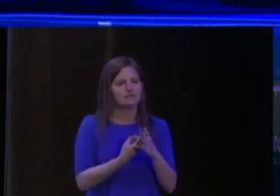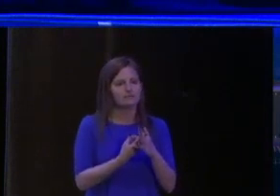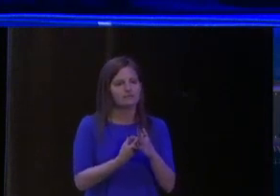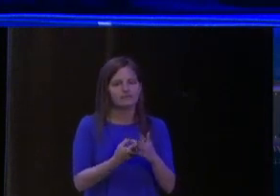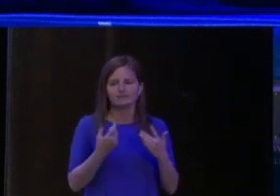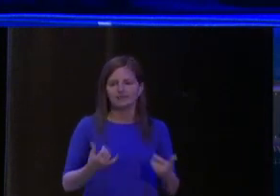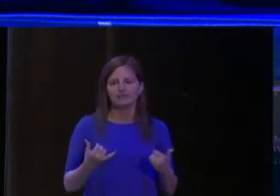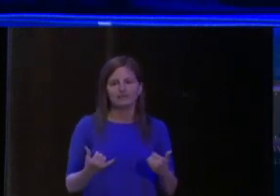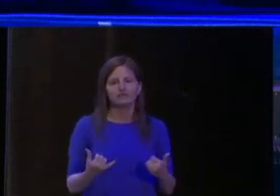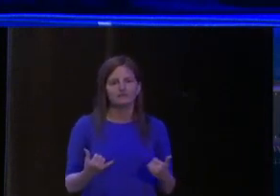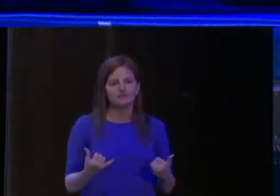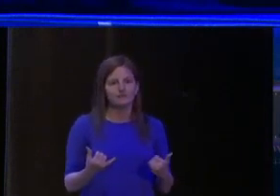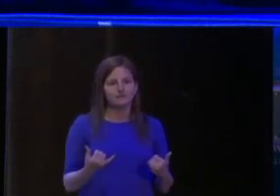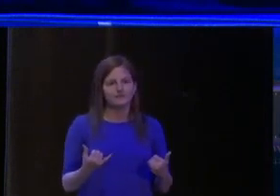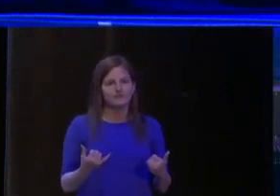Today,